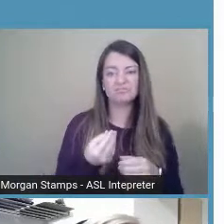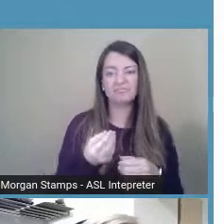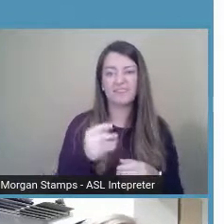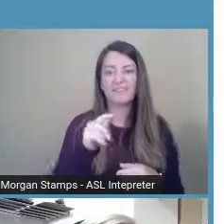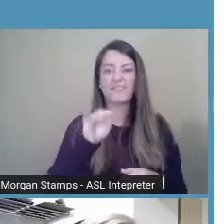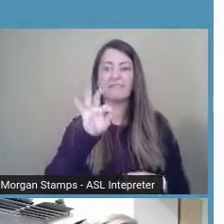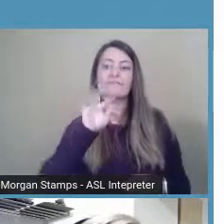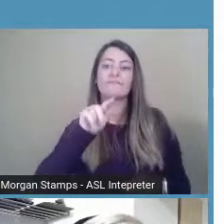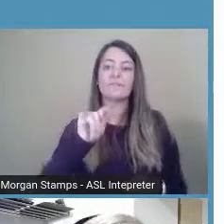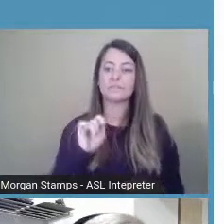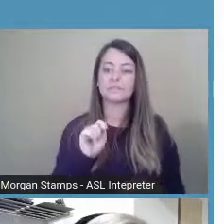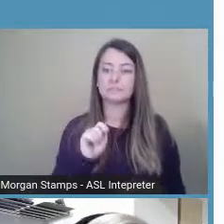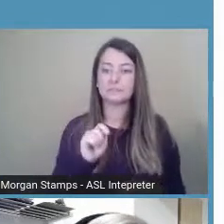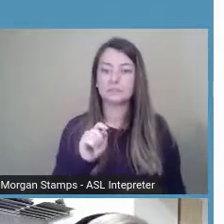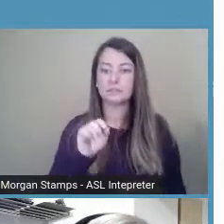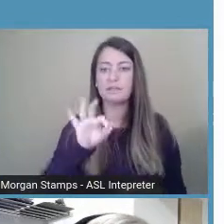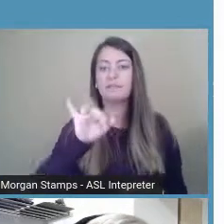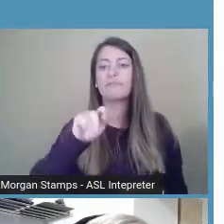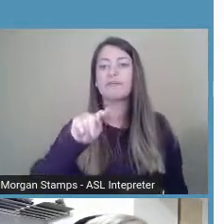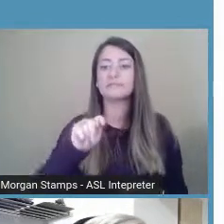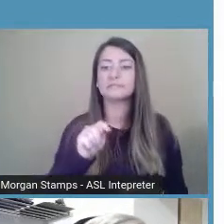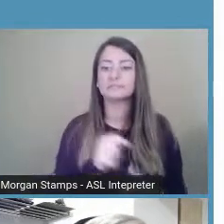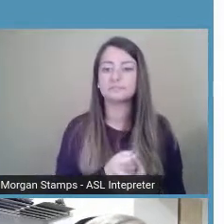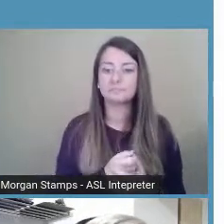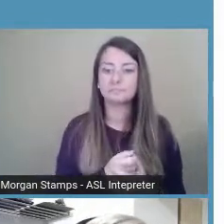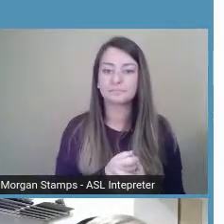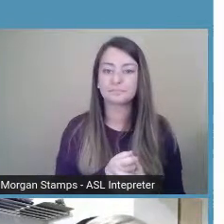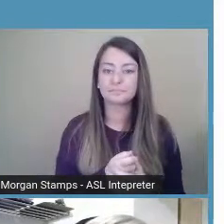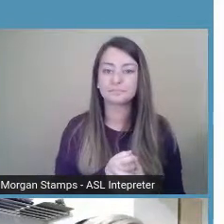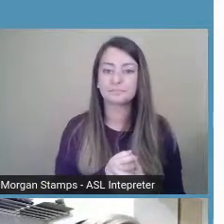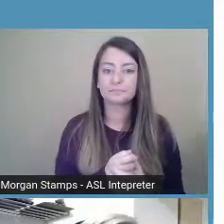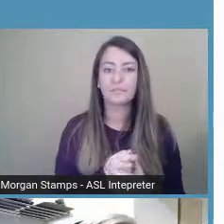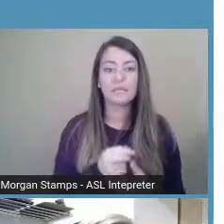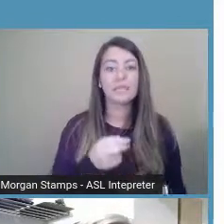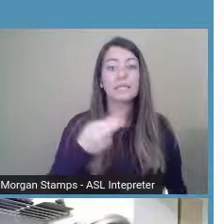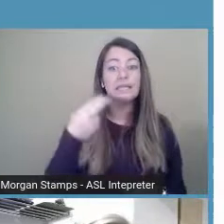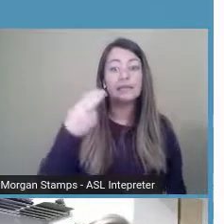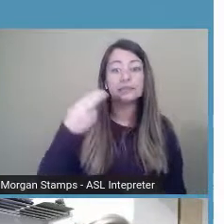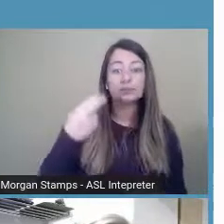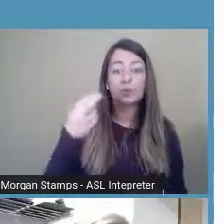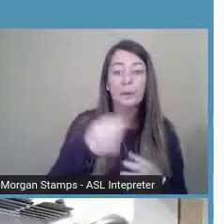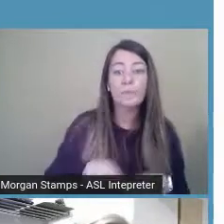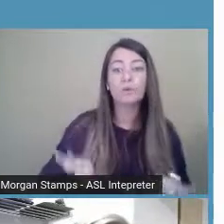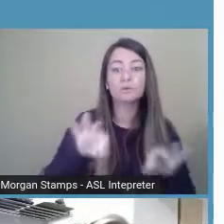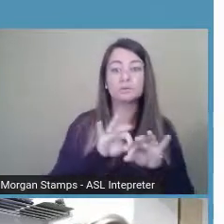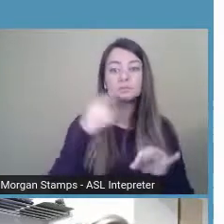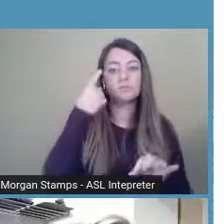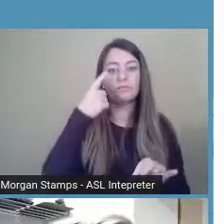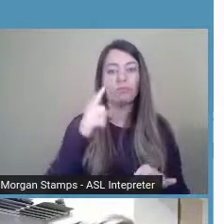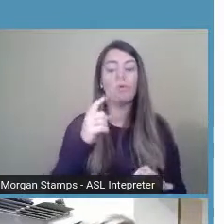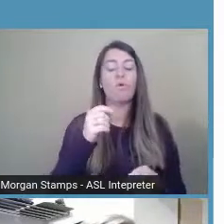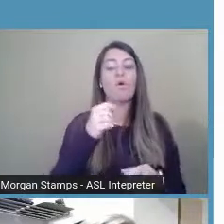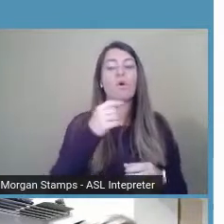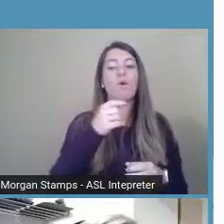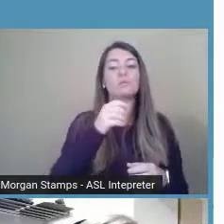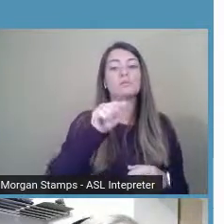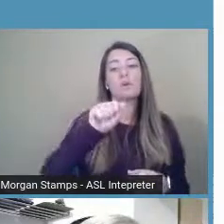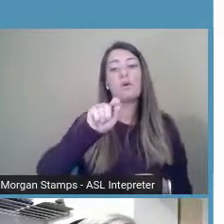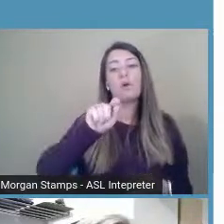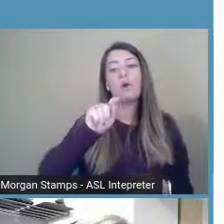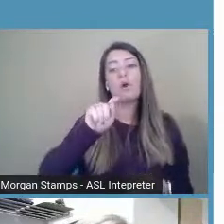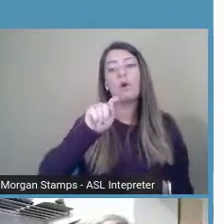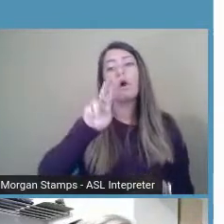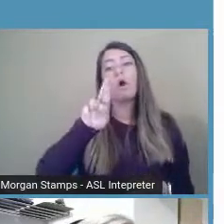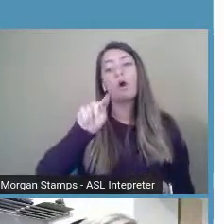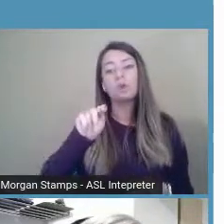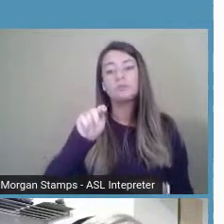its artist-created can designs. The brewery's artist, who's based in Wisconsin, talked about his